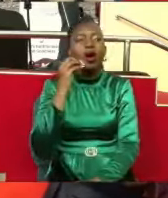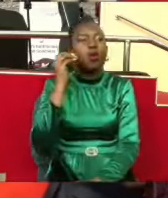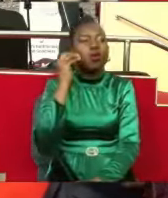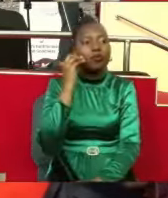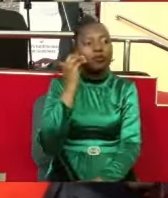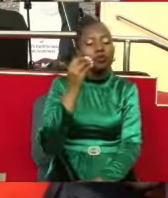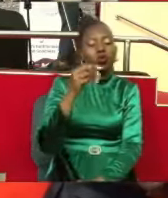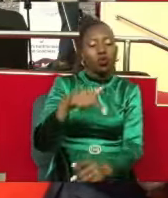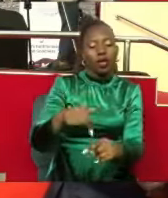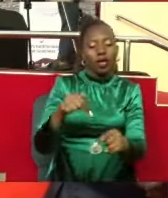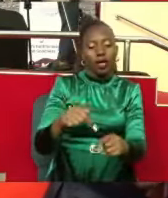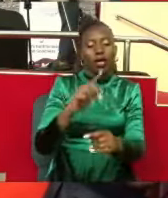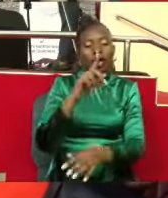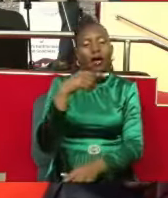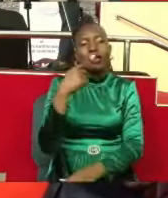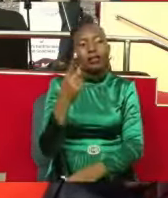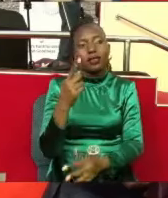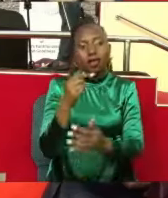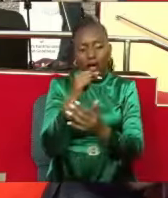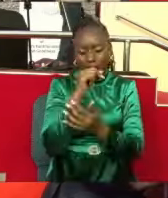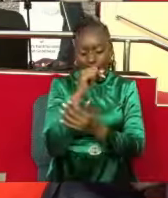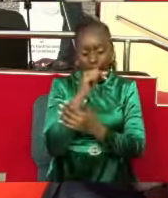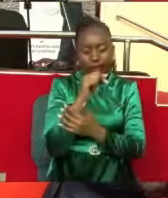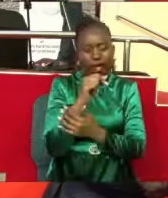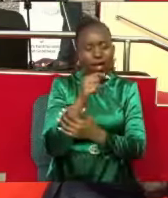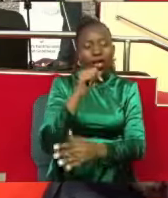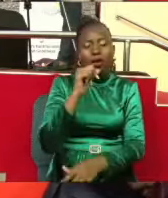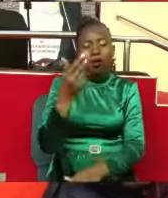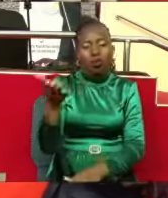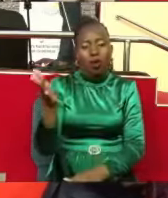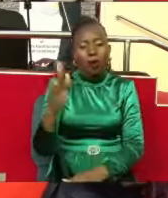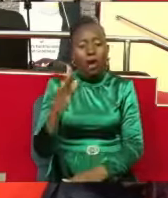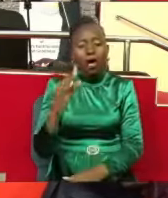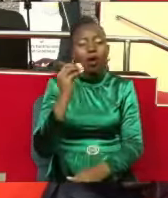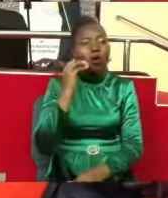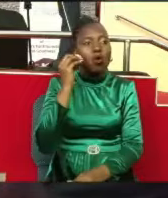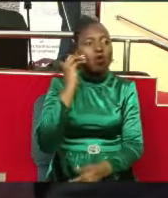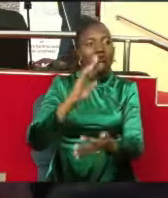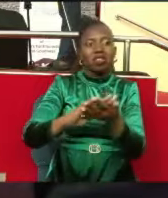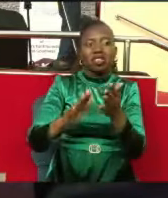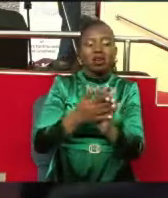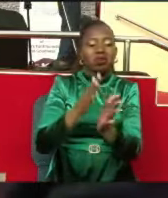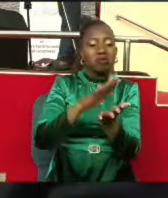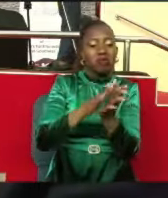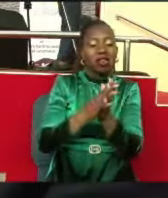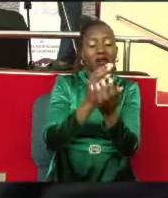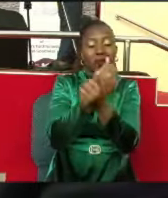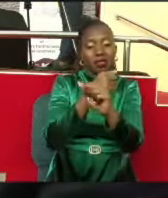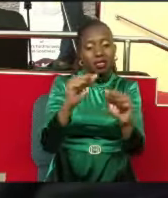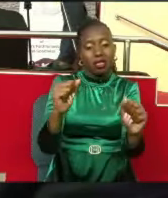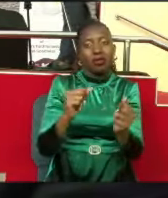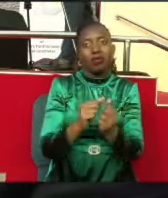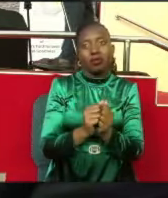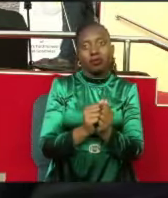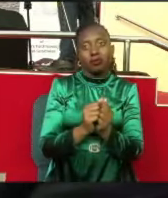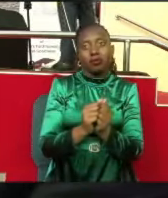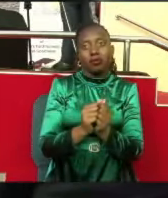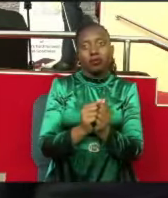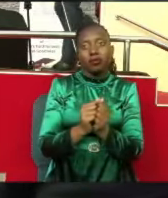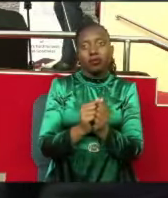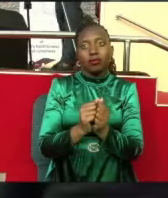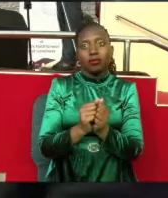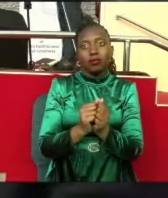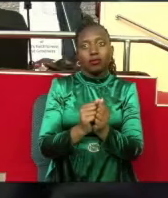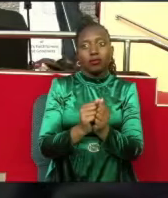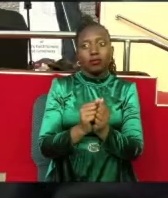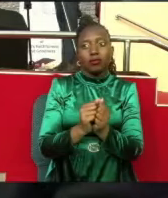go home today unsaved. Usiende nyumbani kama haujaokoka. Do not go home today unsaved. Usiende nyumbani kama haujaokoka. Oh